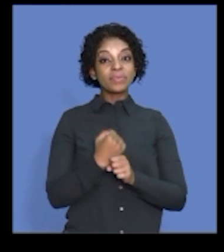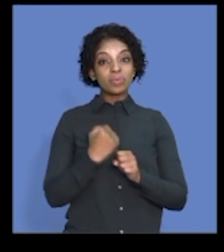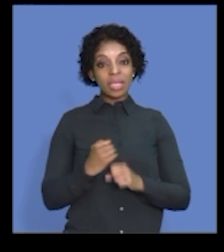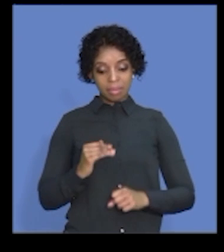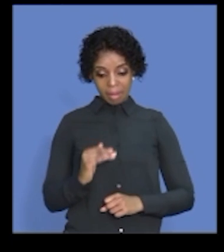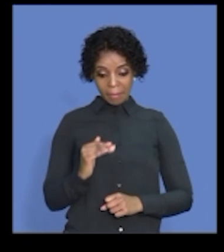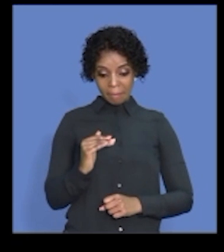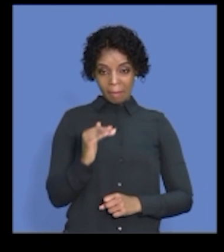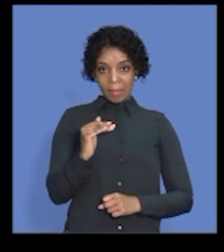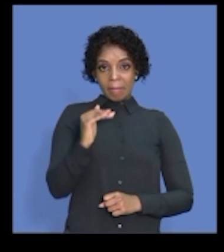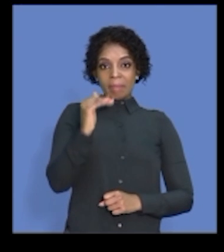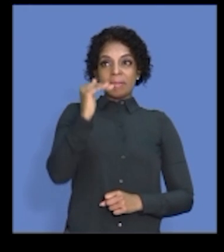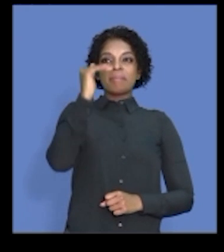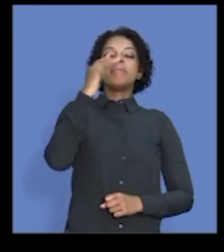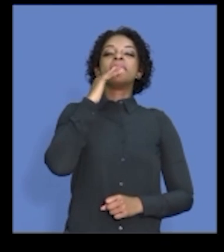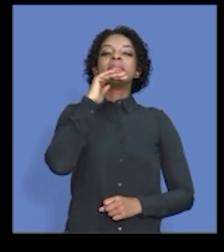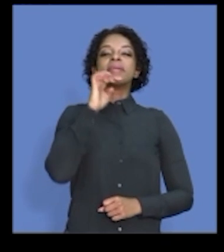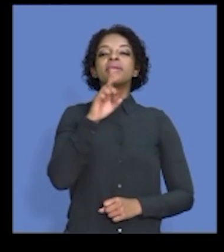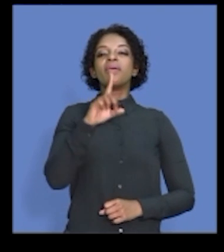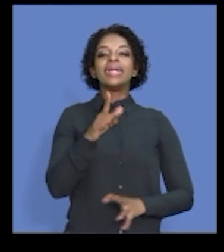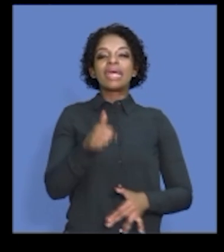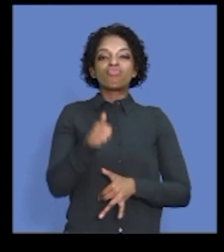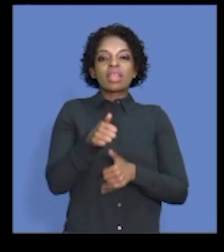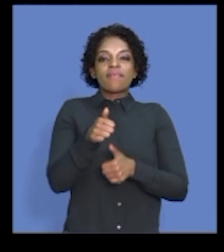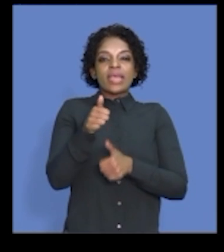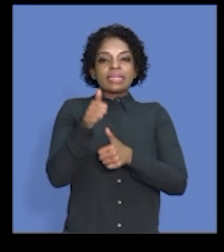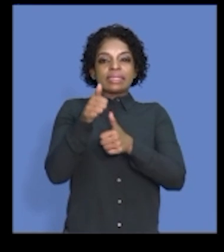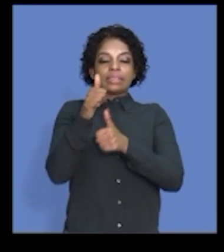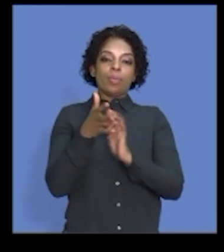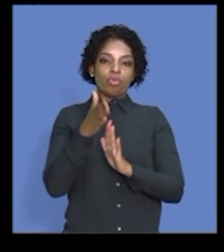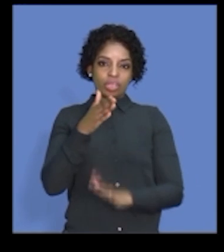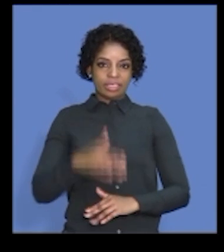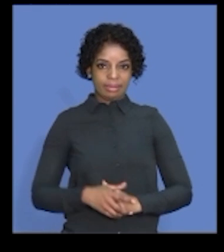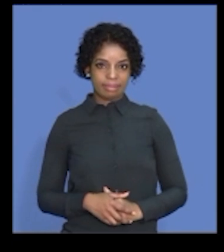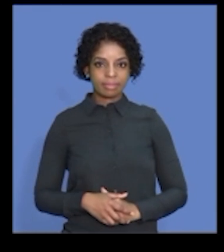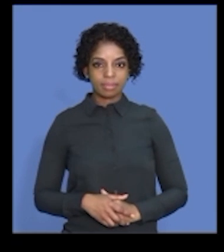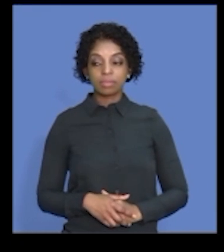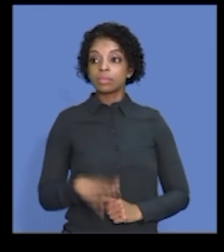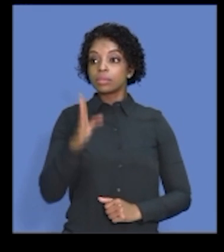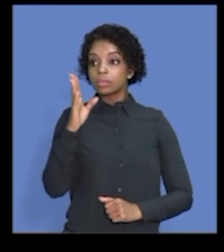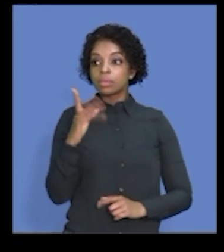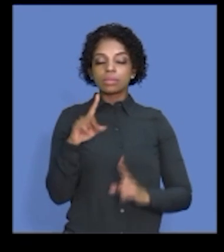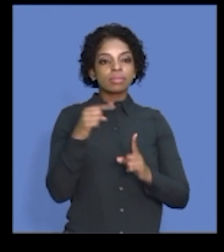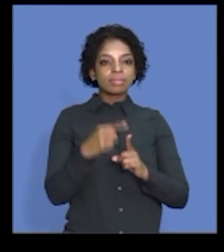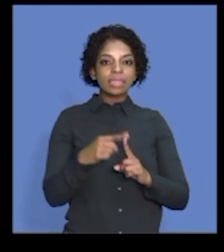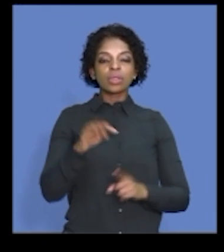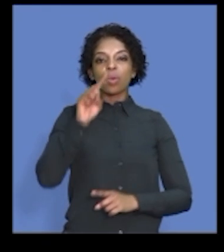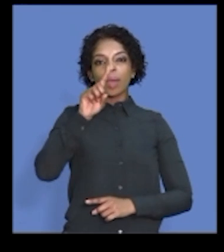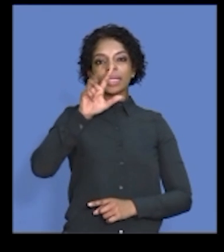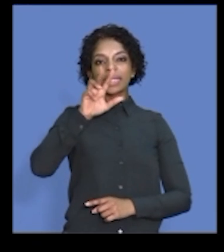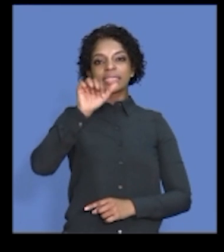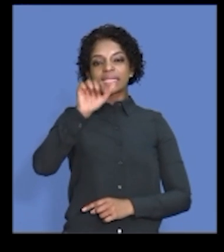reverse operation. Clearly you can see that illustrated here for you. Plus the 186,000, minus